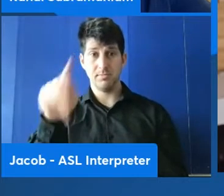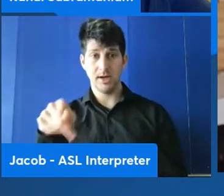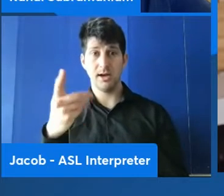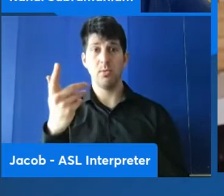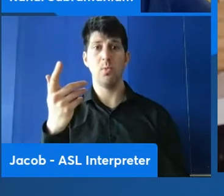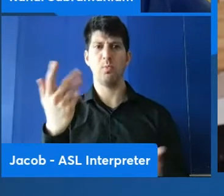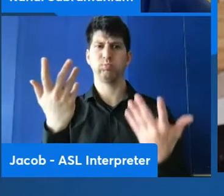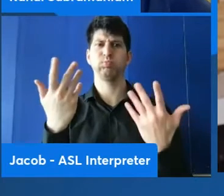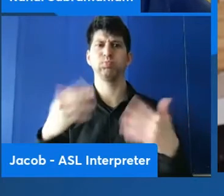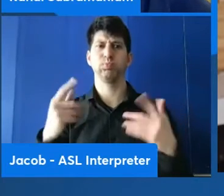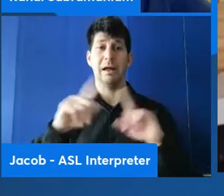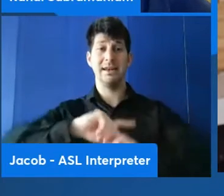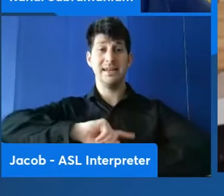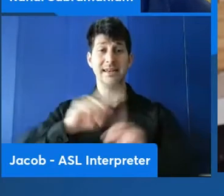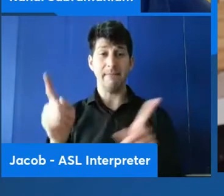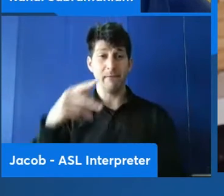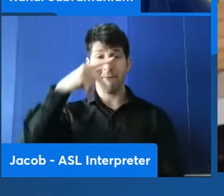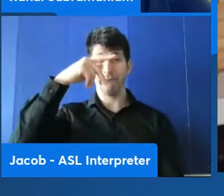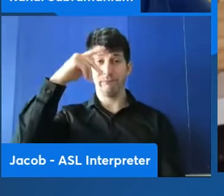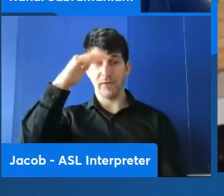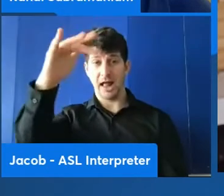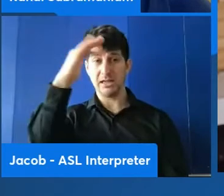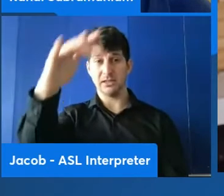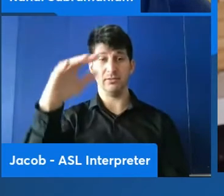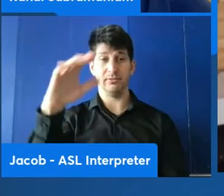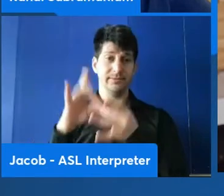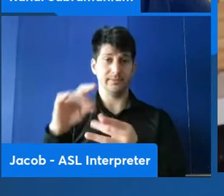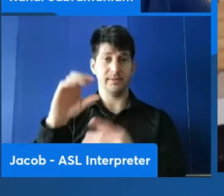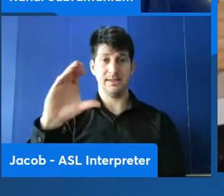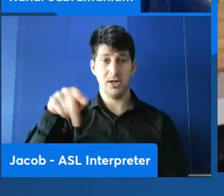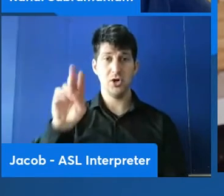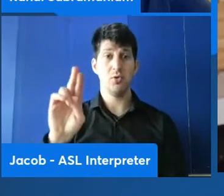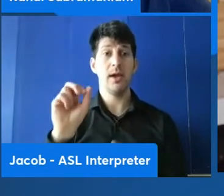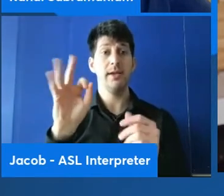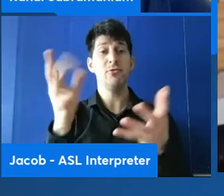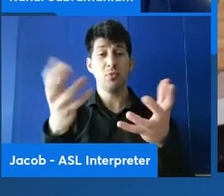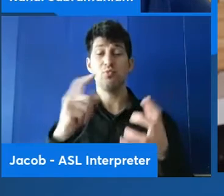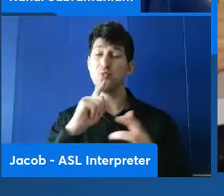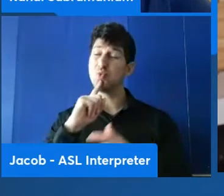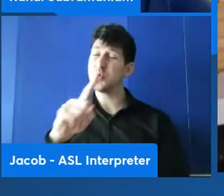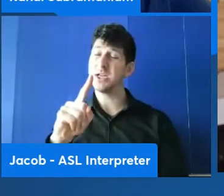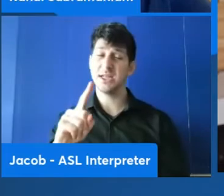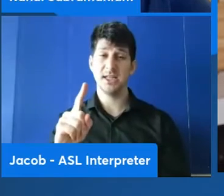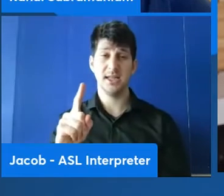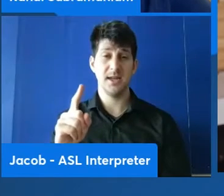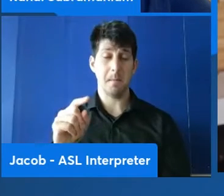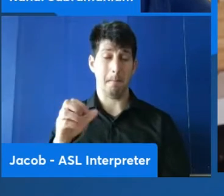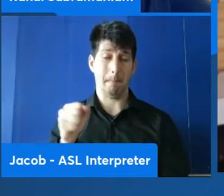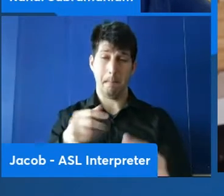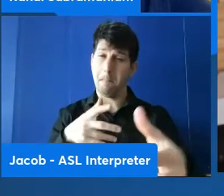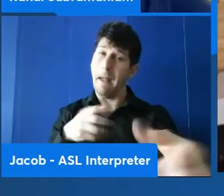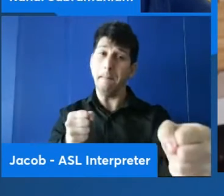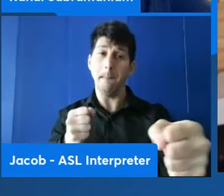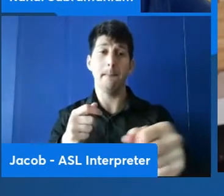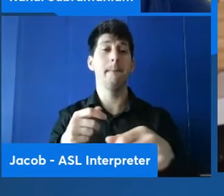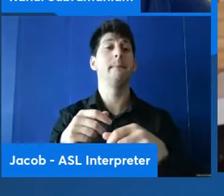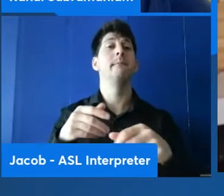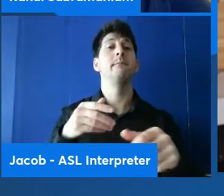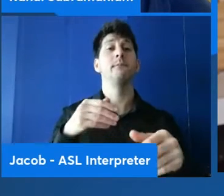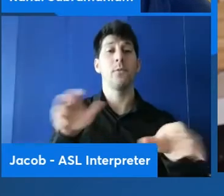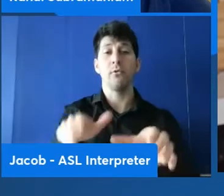a different philosophy of CPUs. And if you want really just blazing fast performance, this is a good